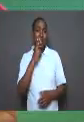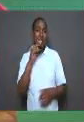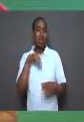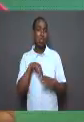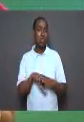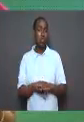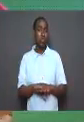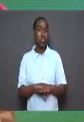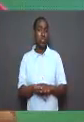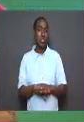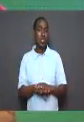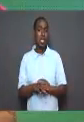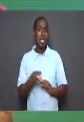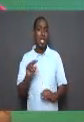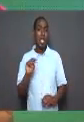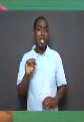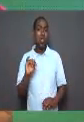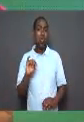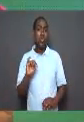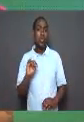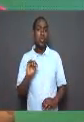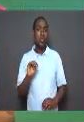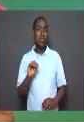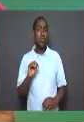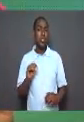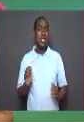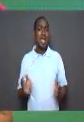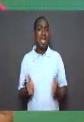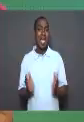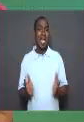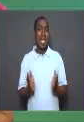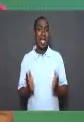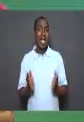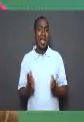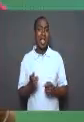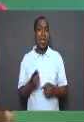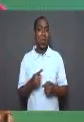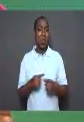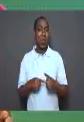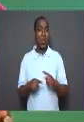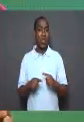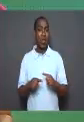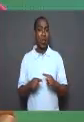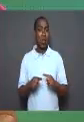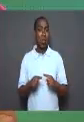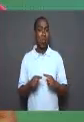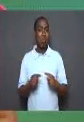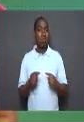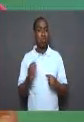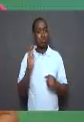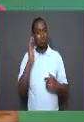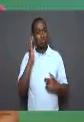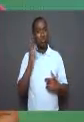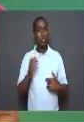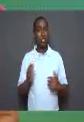Nicotine is a stimulant that causes a temporary feeling of being alert